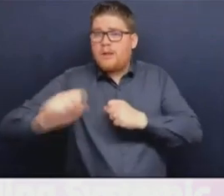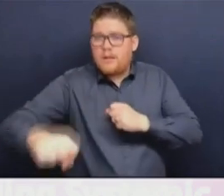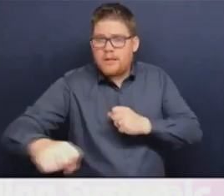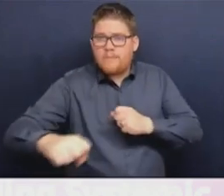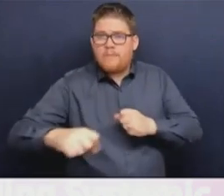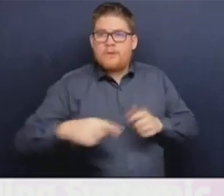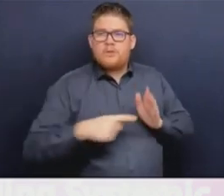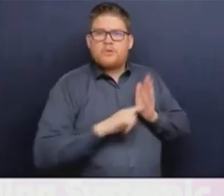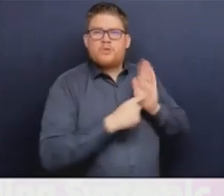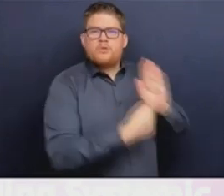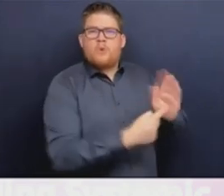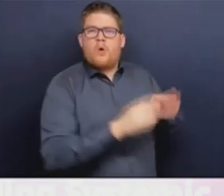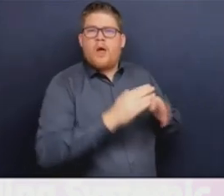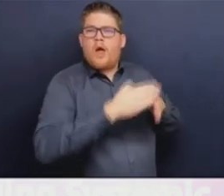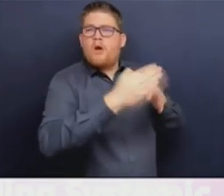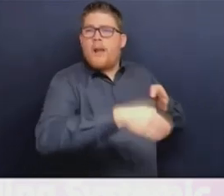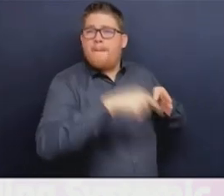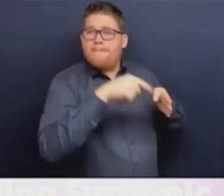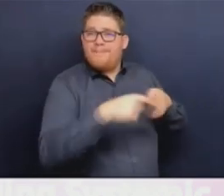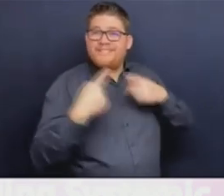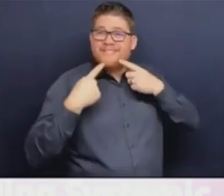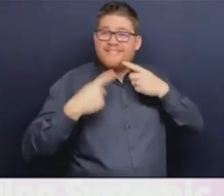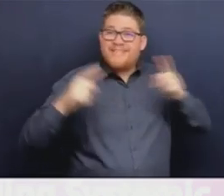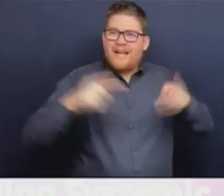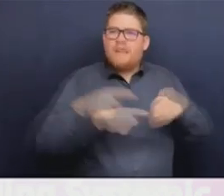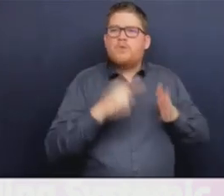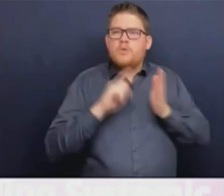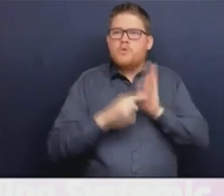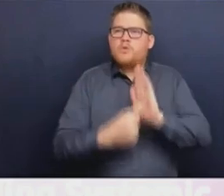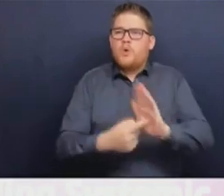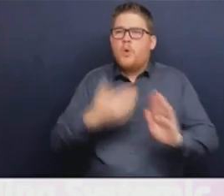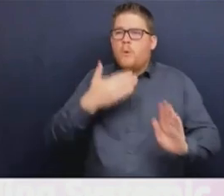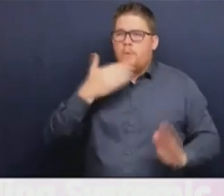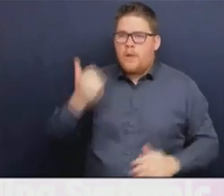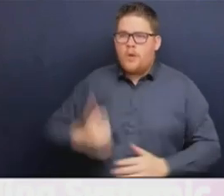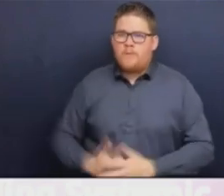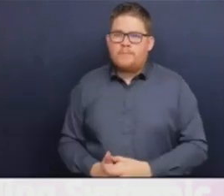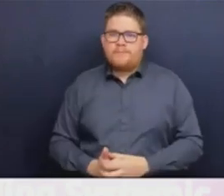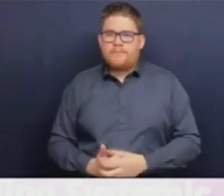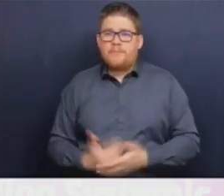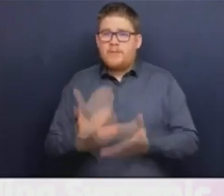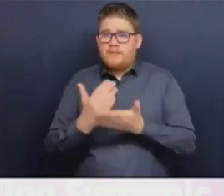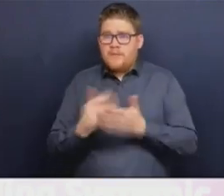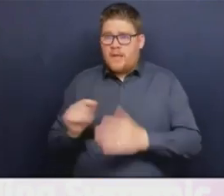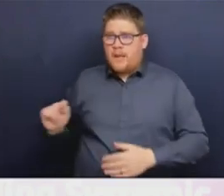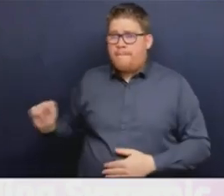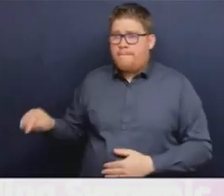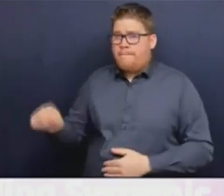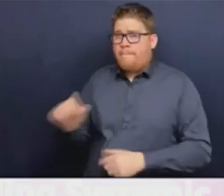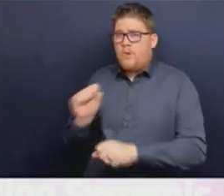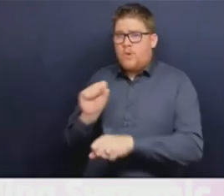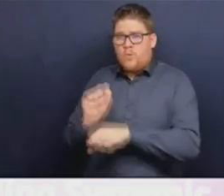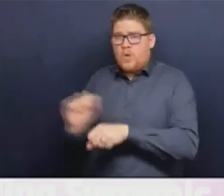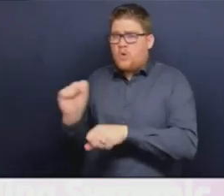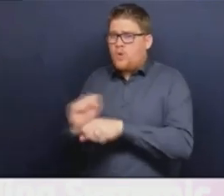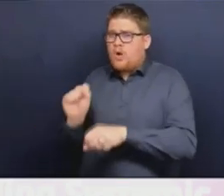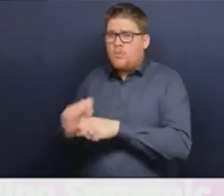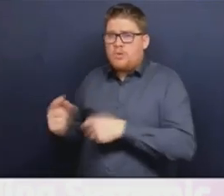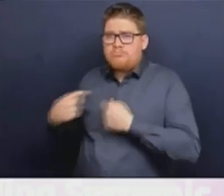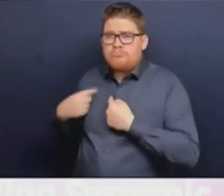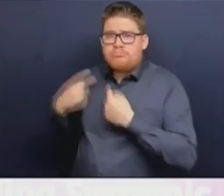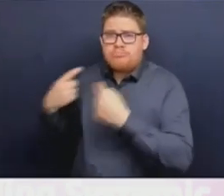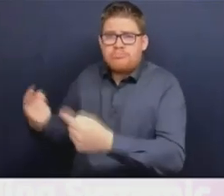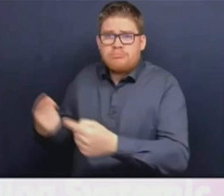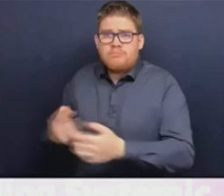anyone who's worked on this for their entire lives, and those who worked on it before the people in this room came to be in front